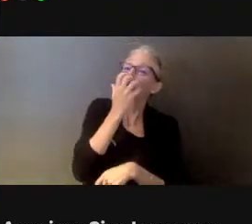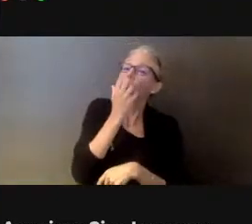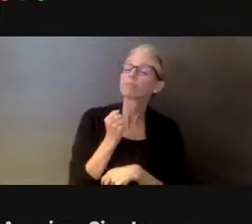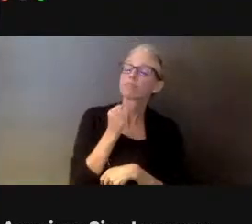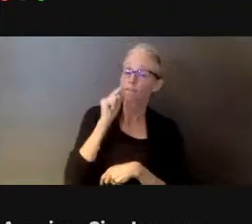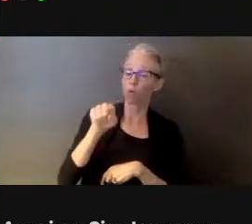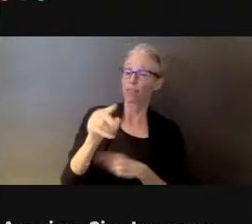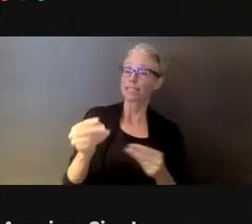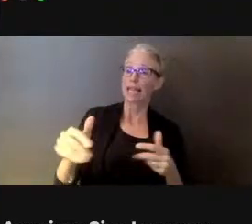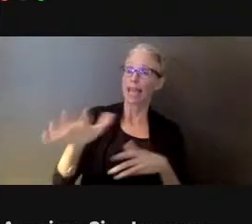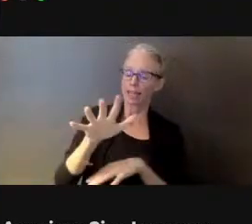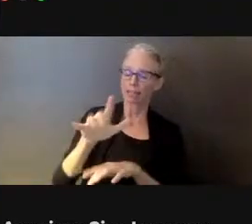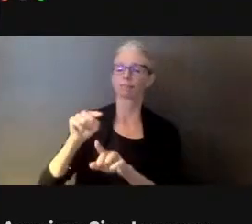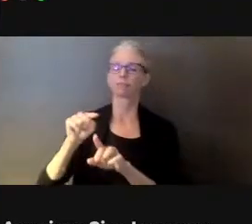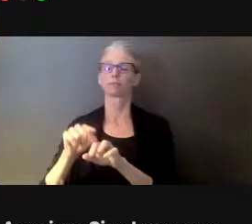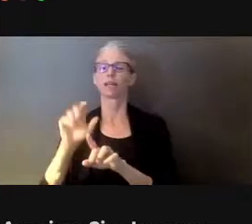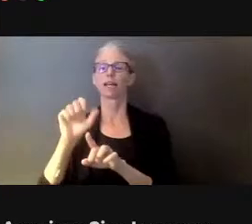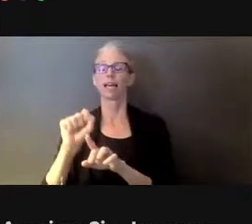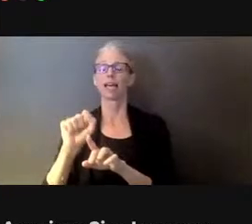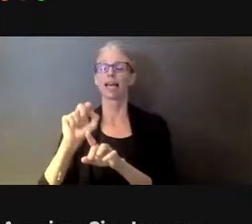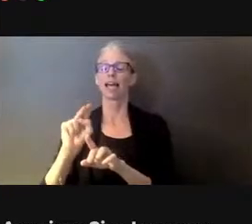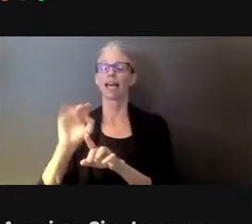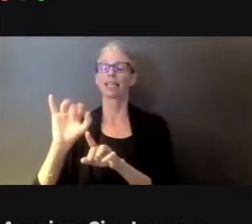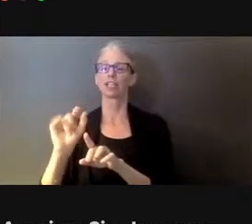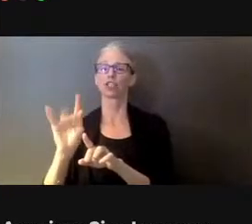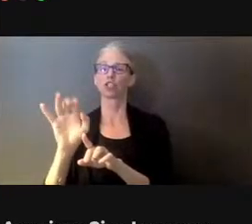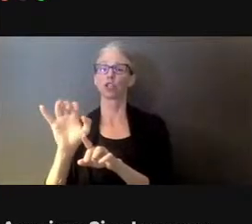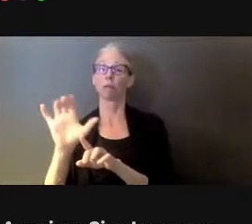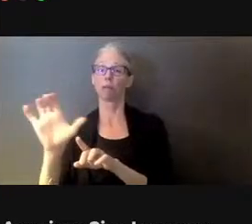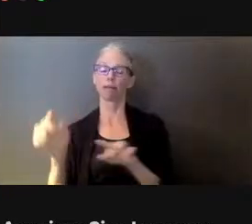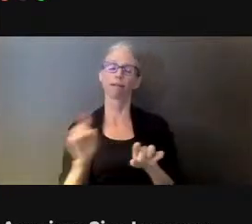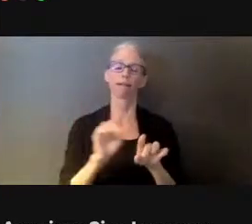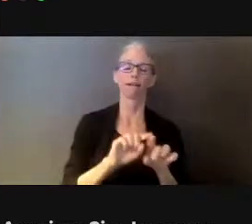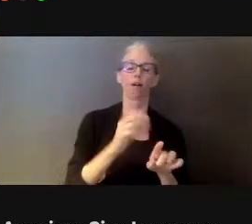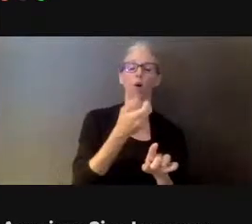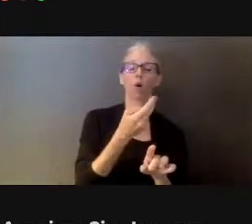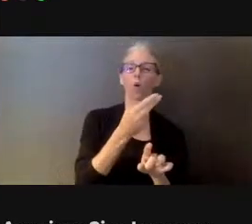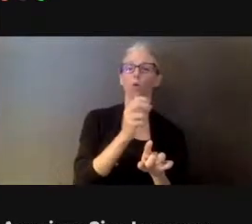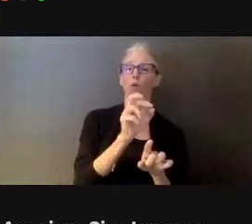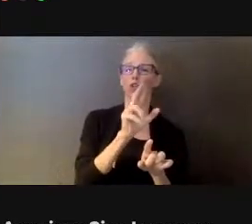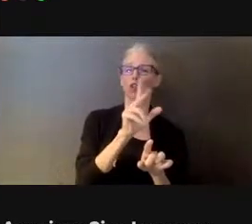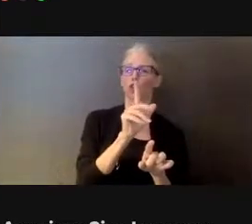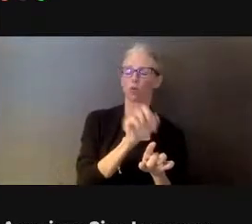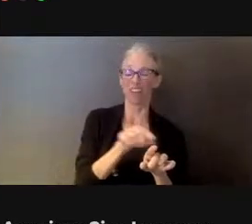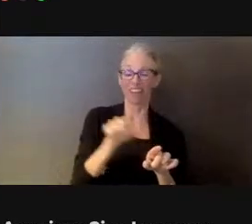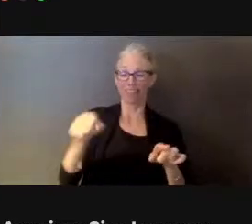and Haudenosaunee, established long before contact with settlers.